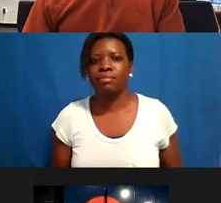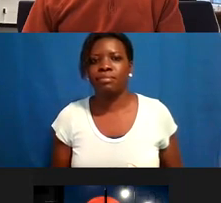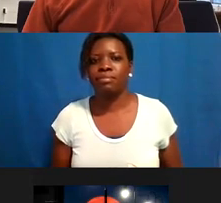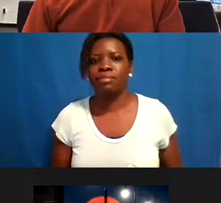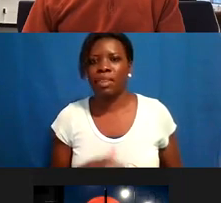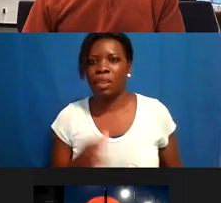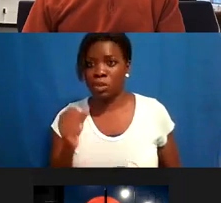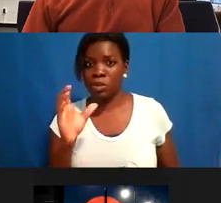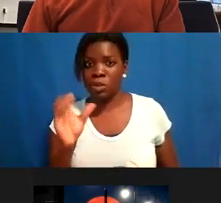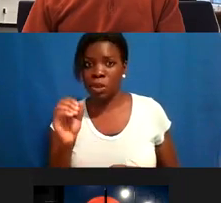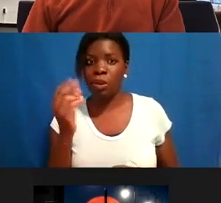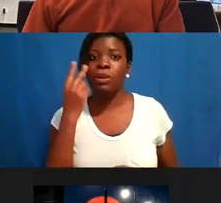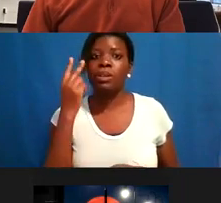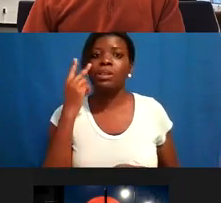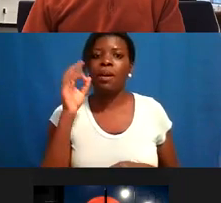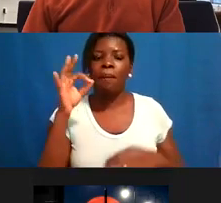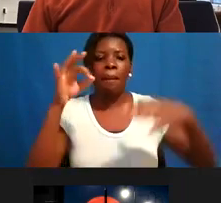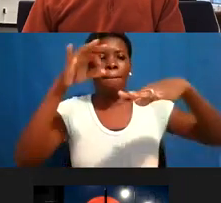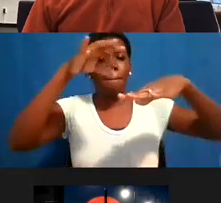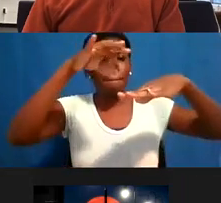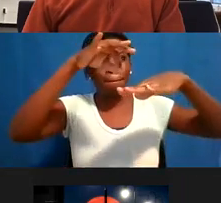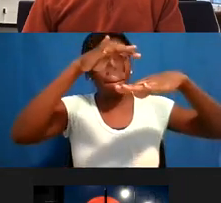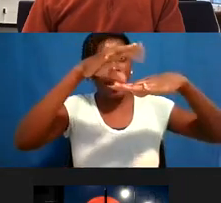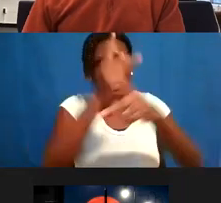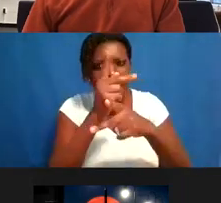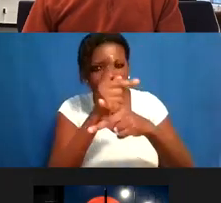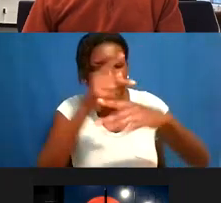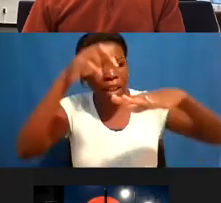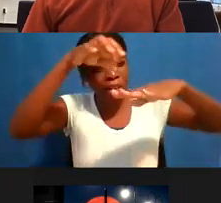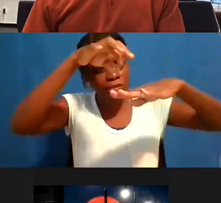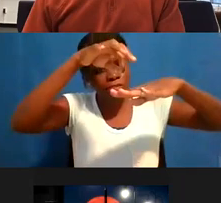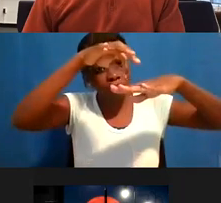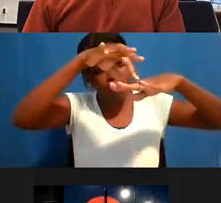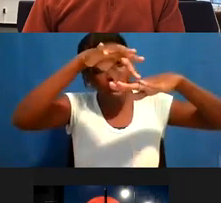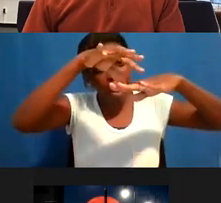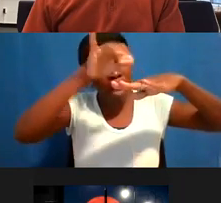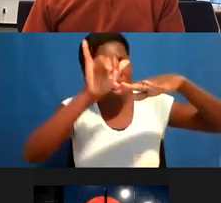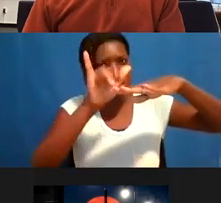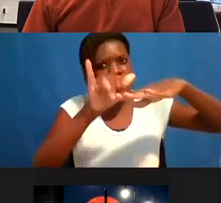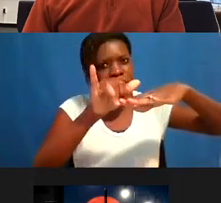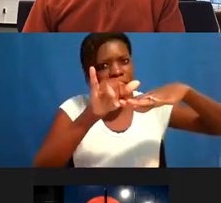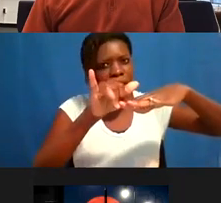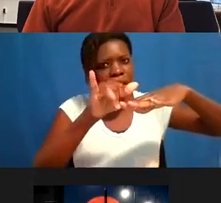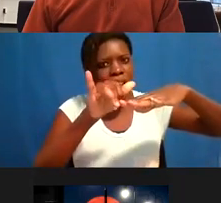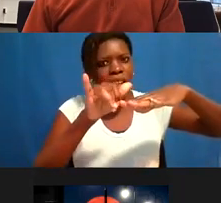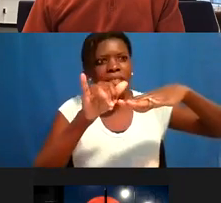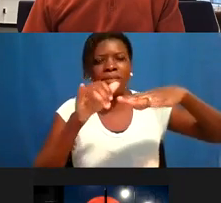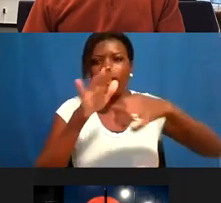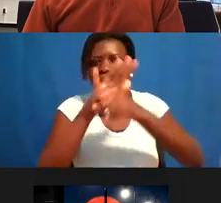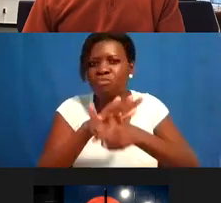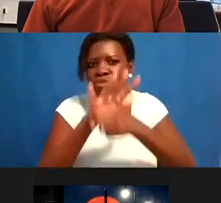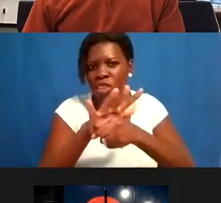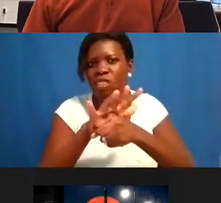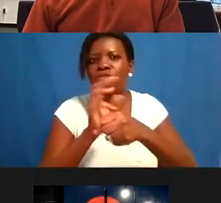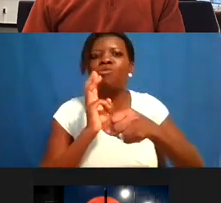So what you see is that if we place the paperclip carefully on top of the surface, it in fact, the surface tension of water is strong enough